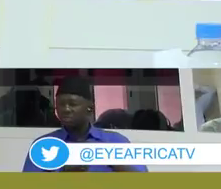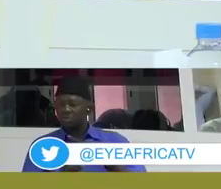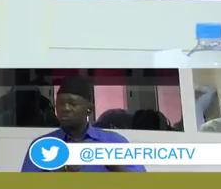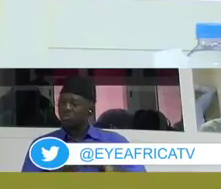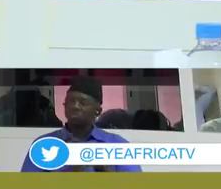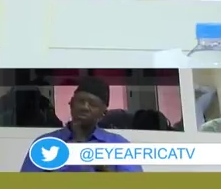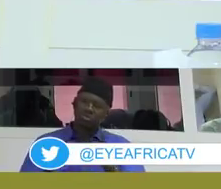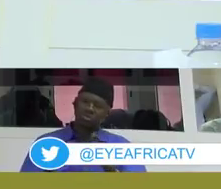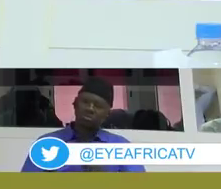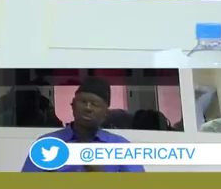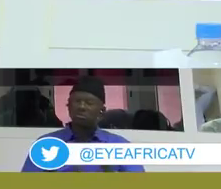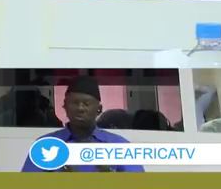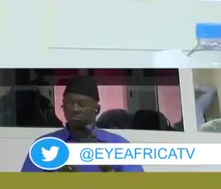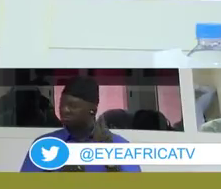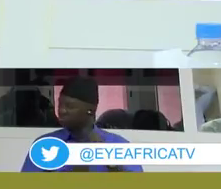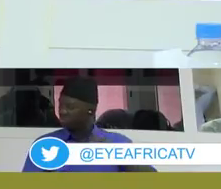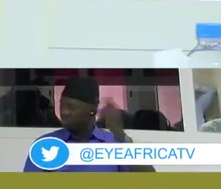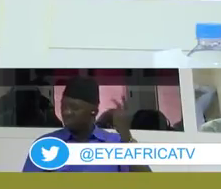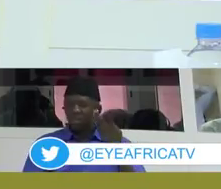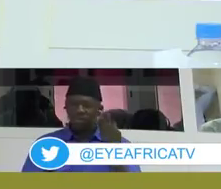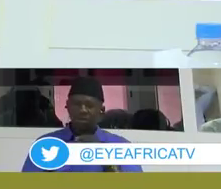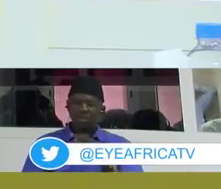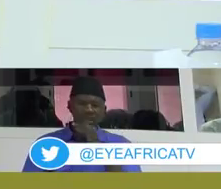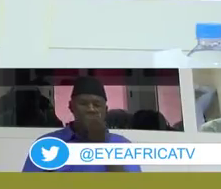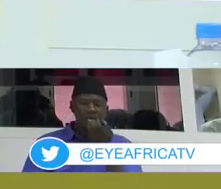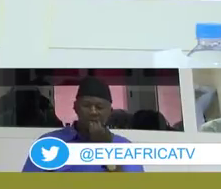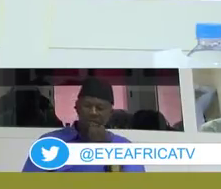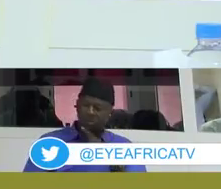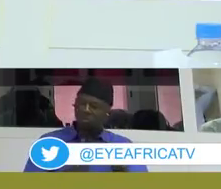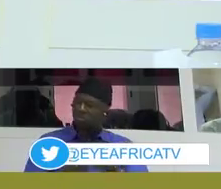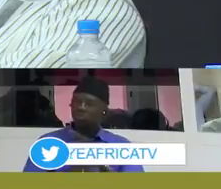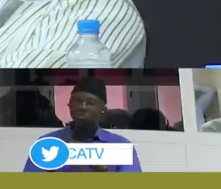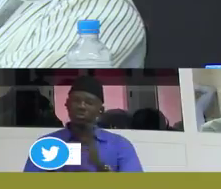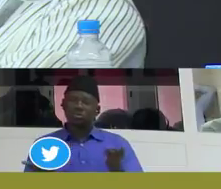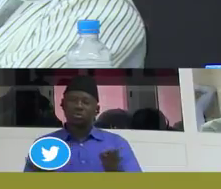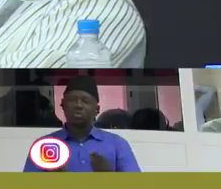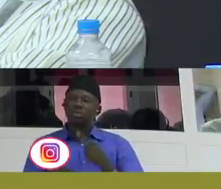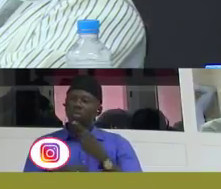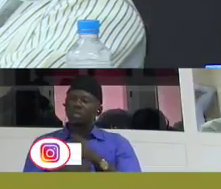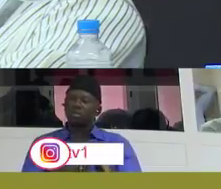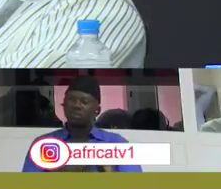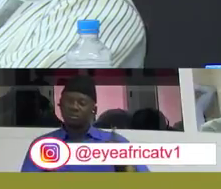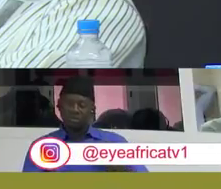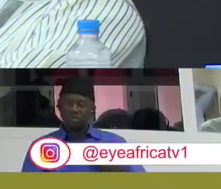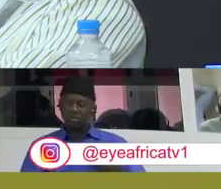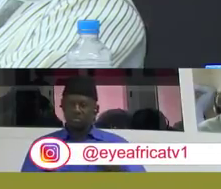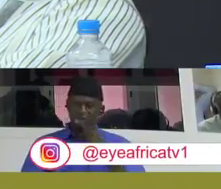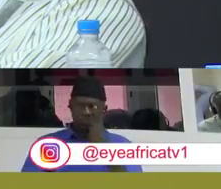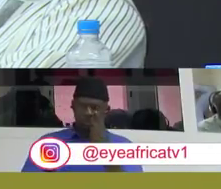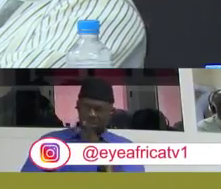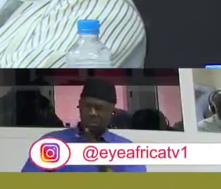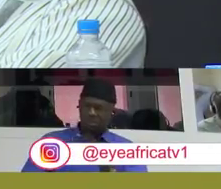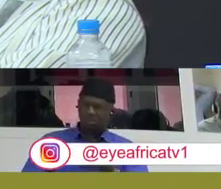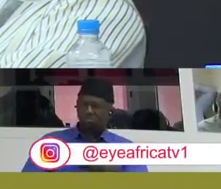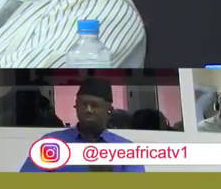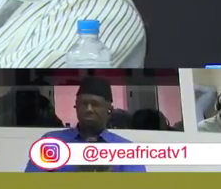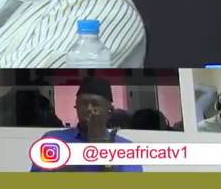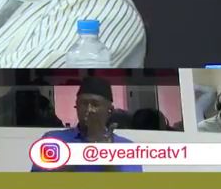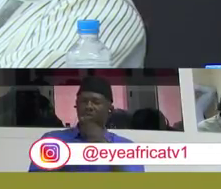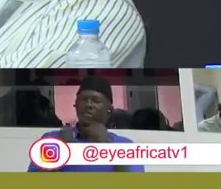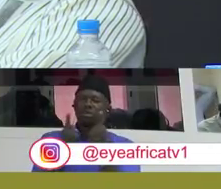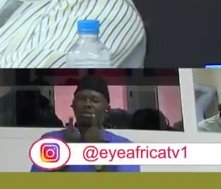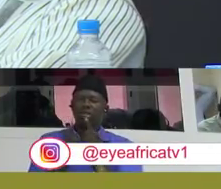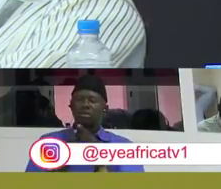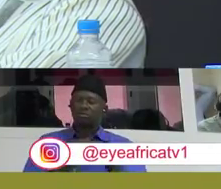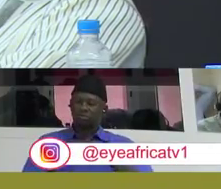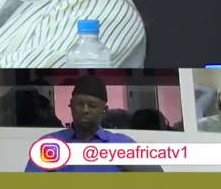eating or not, you are observing the Ramadan or not. Gambians used to look at it as a personal thing, you and your religion.